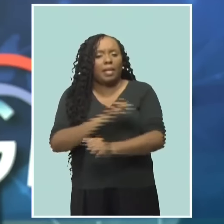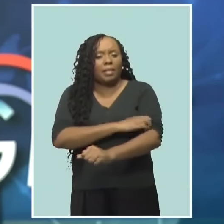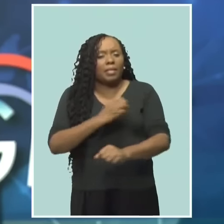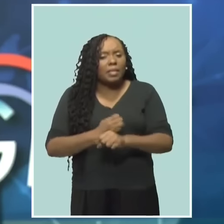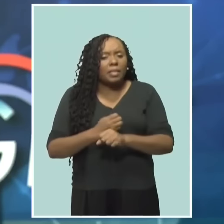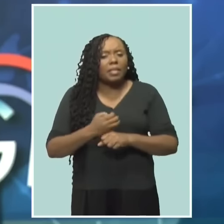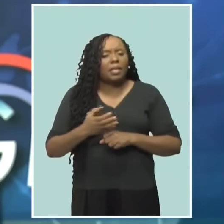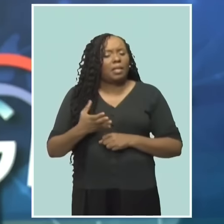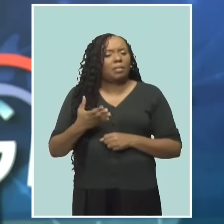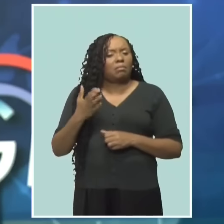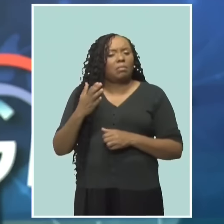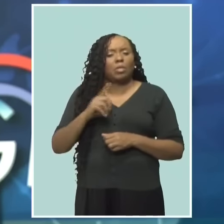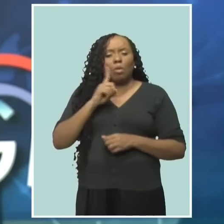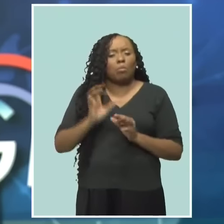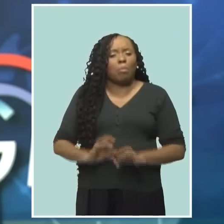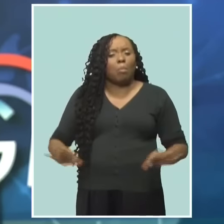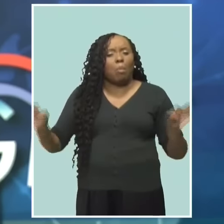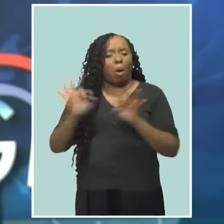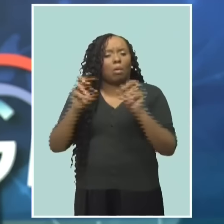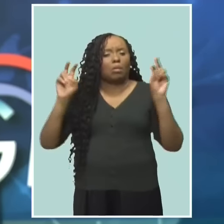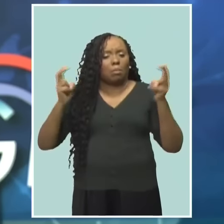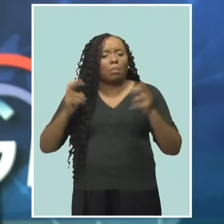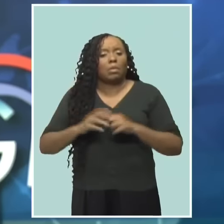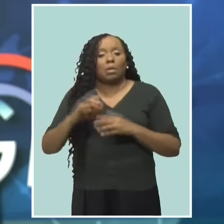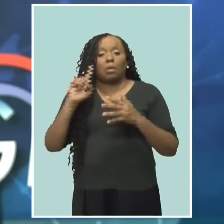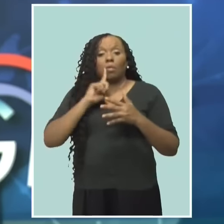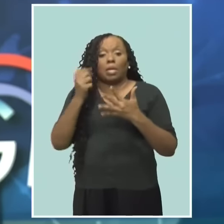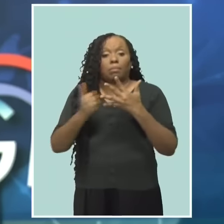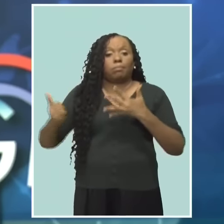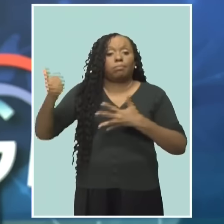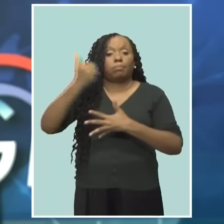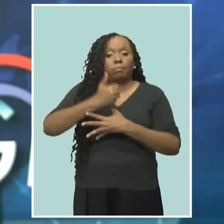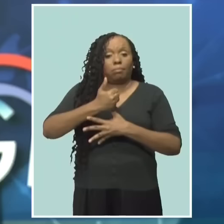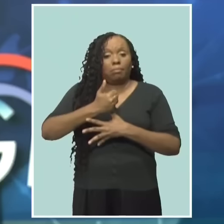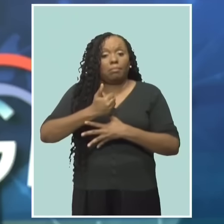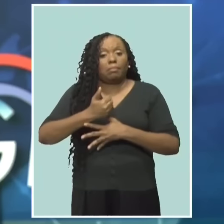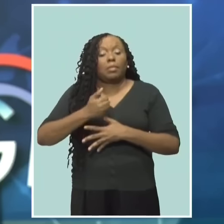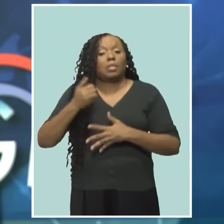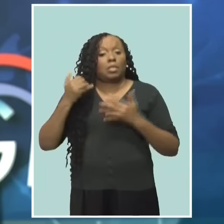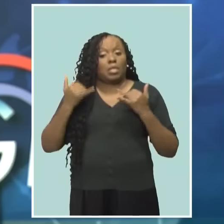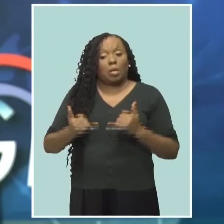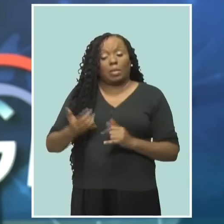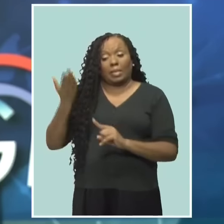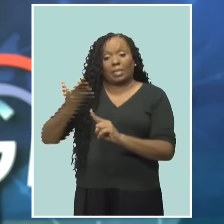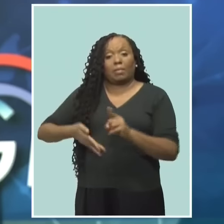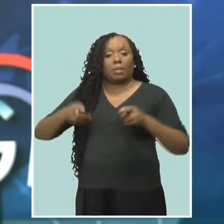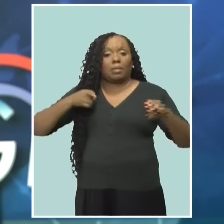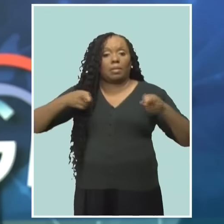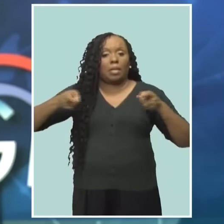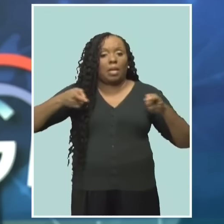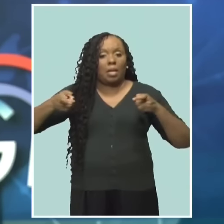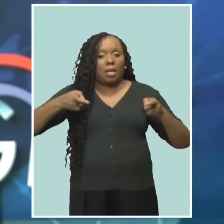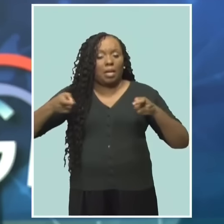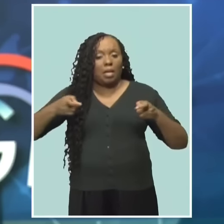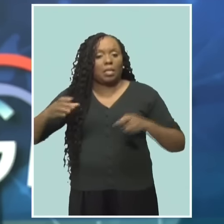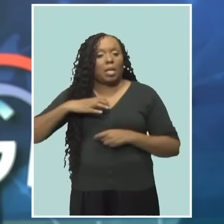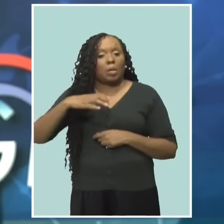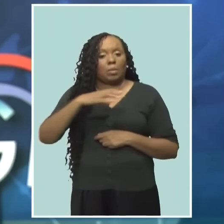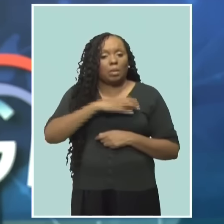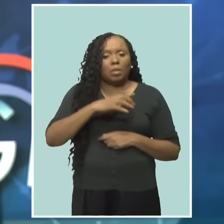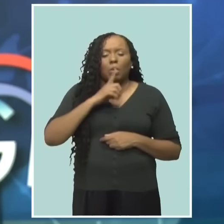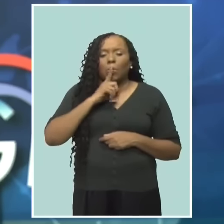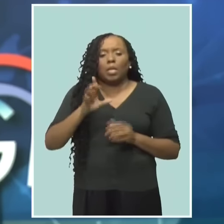on the table as an important issue. This will take prominence as Senator Cummins chairs the Organization and Ministerial Council,